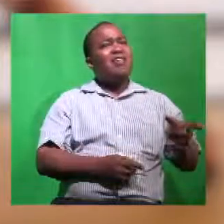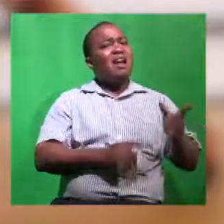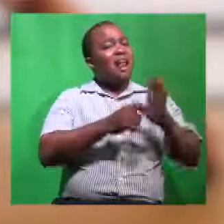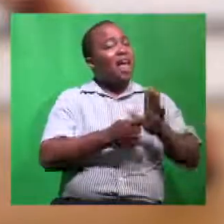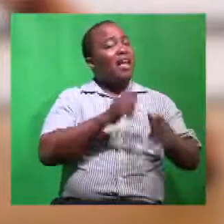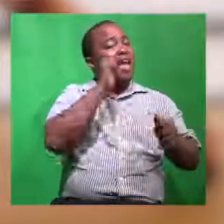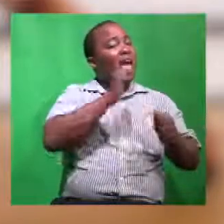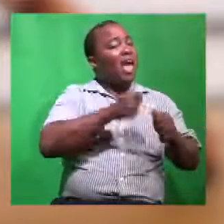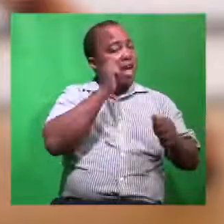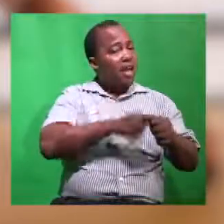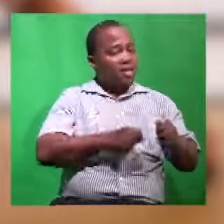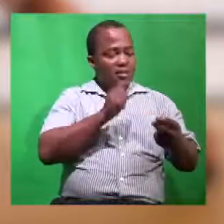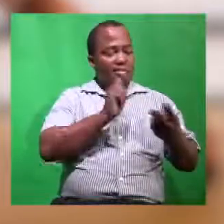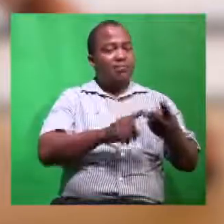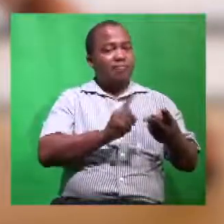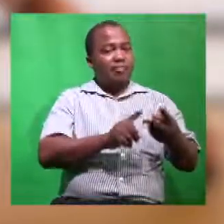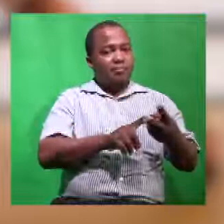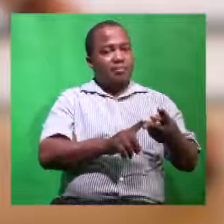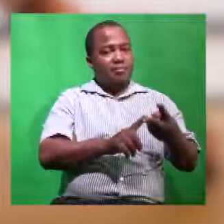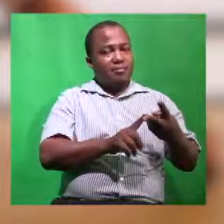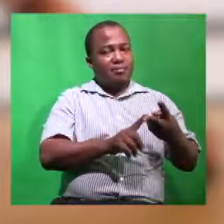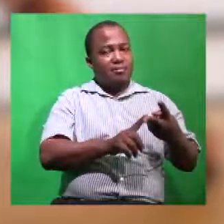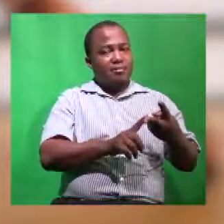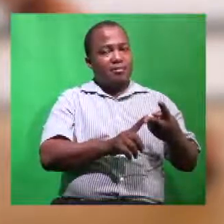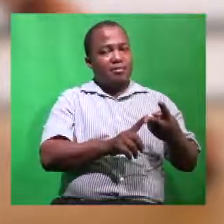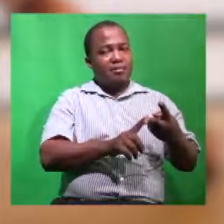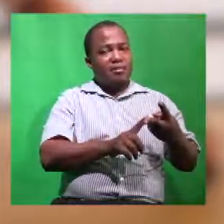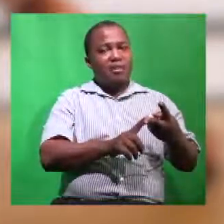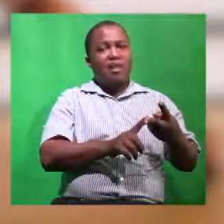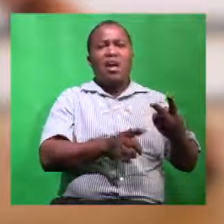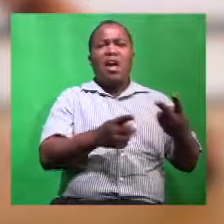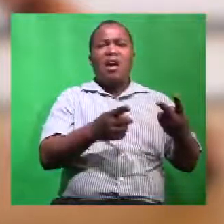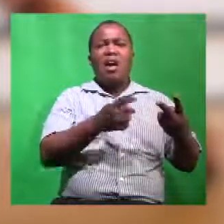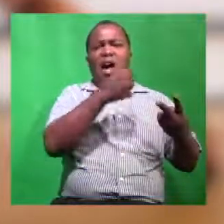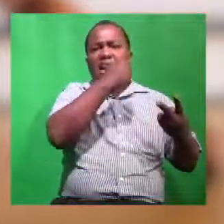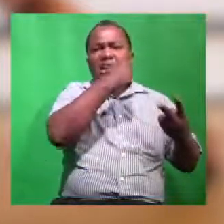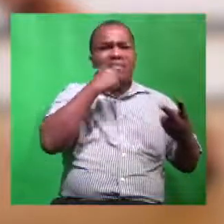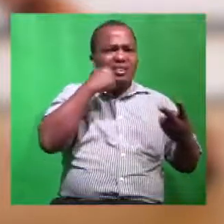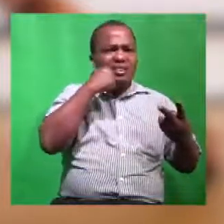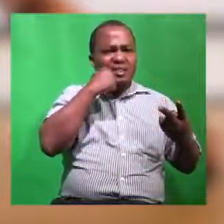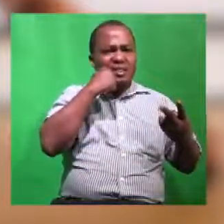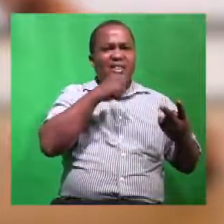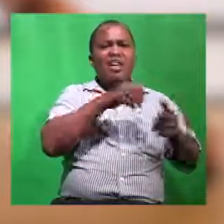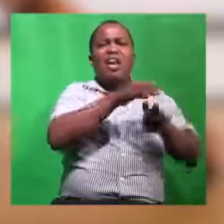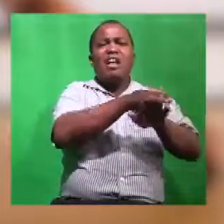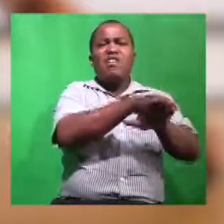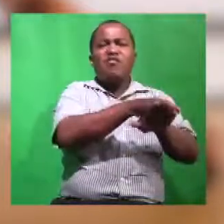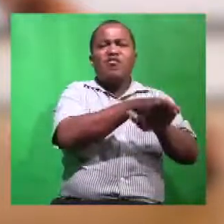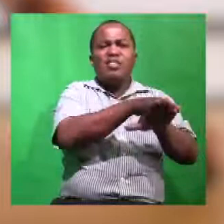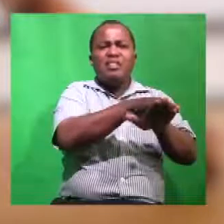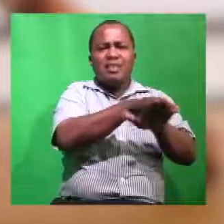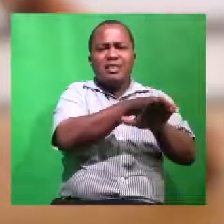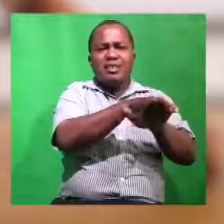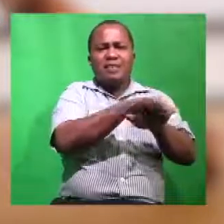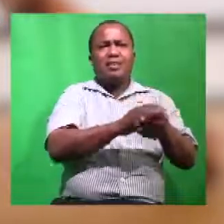like eggs. Some societies, they restrict women to eat fish, to eat some